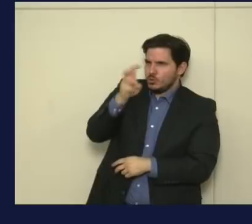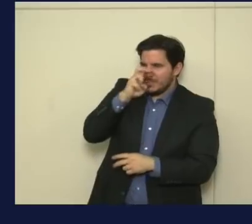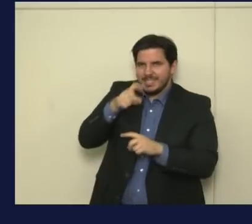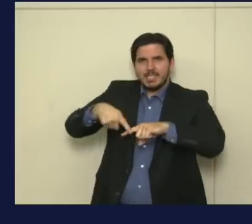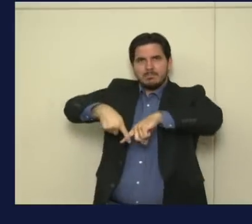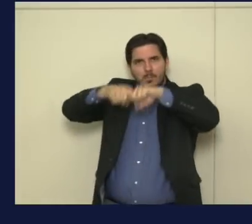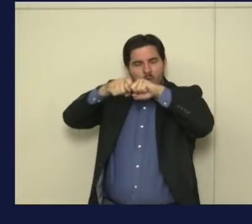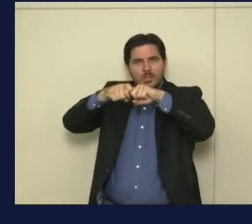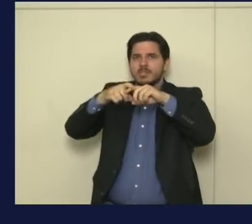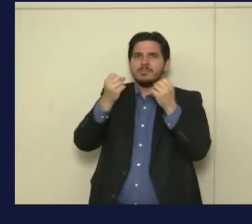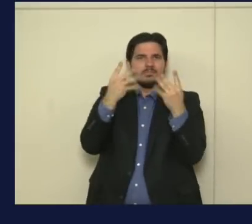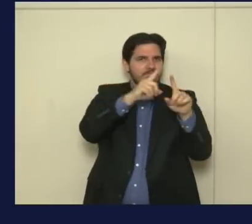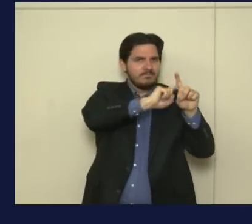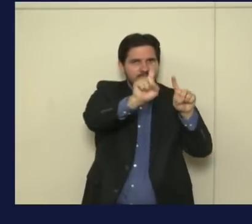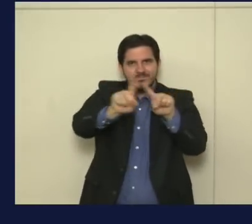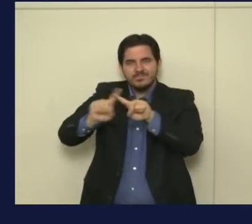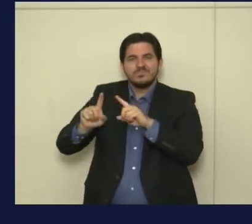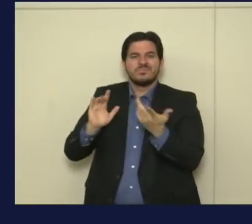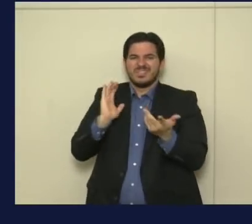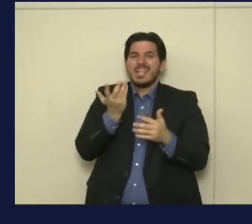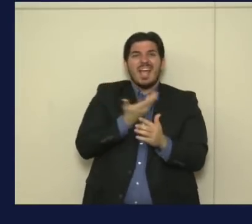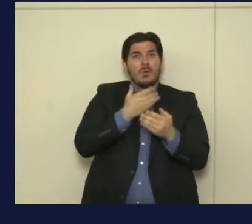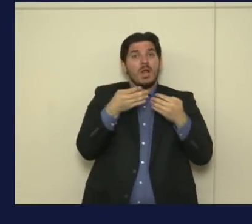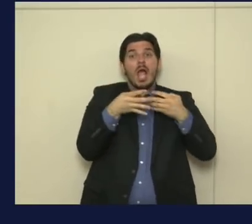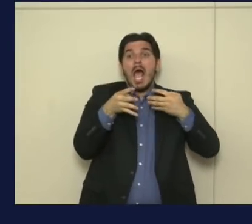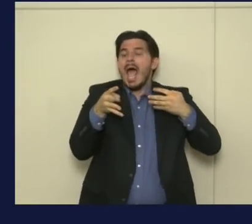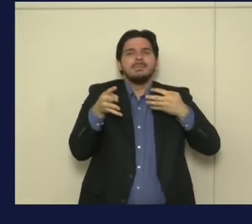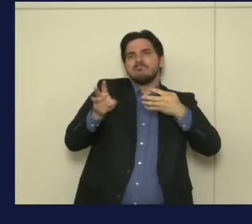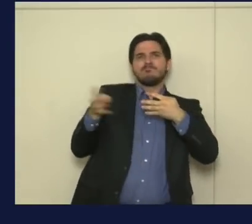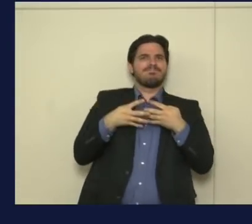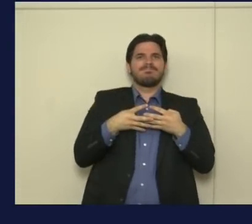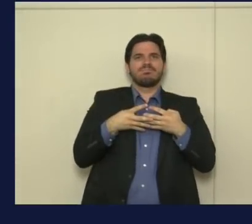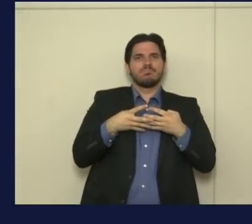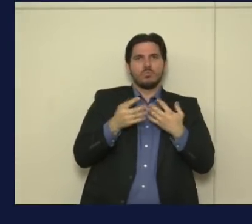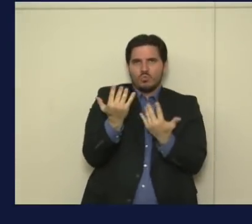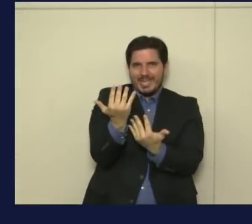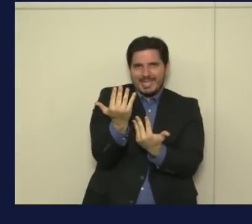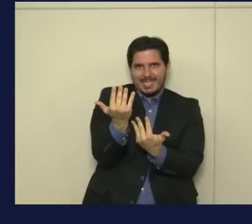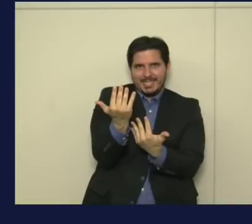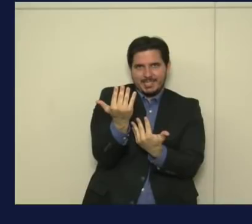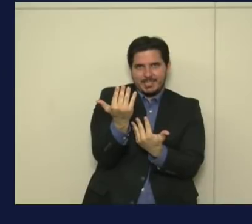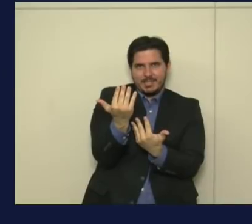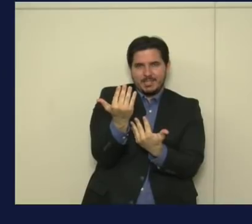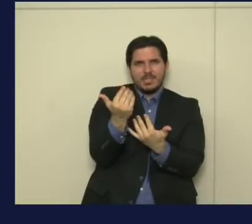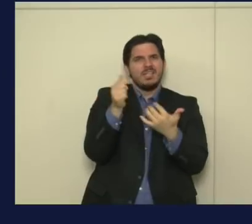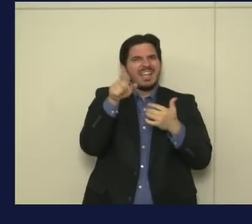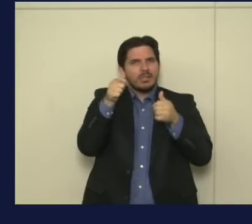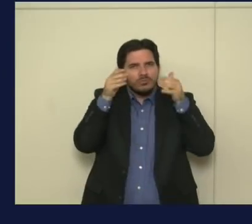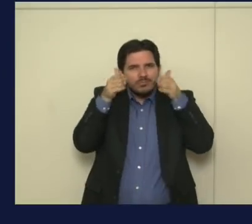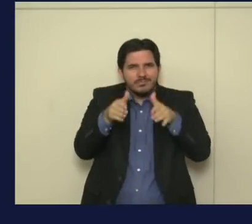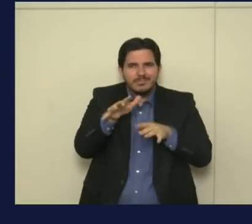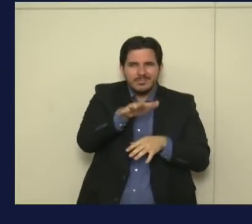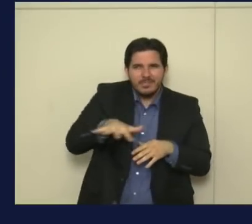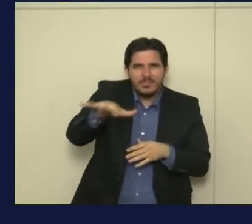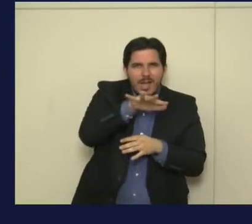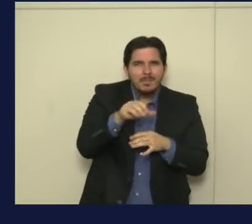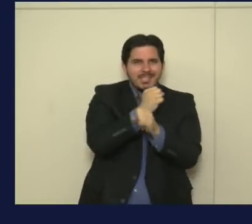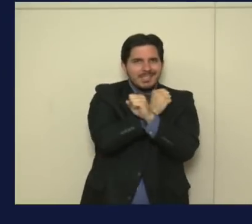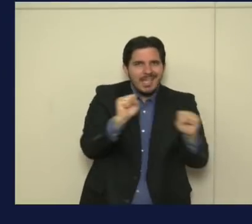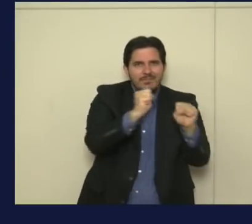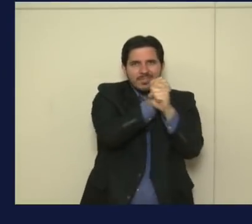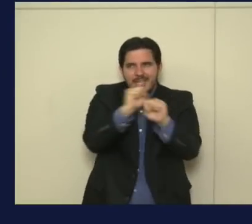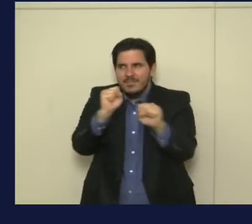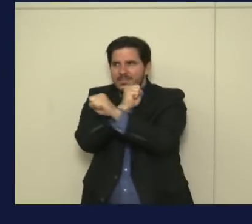a lot of our introduction of risk, and wait. And really focus on trying to create safe environments